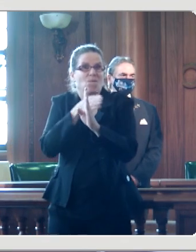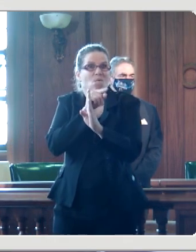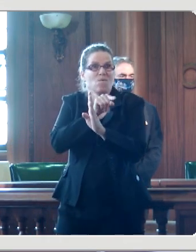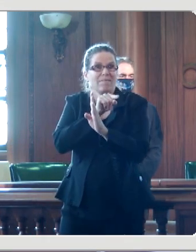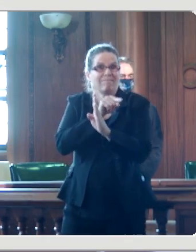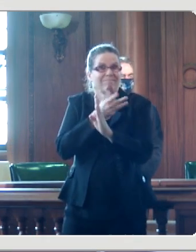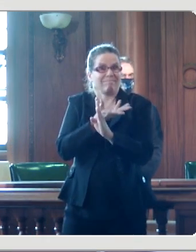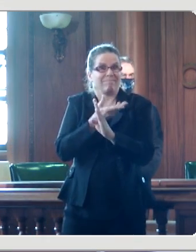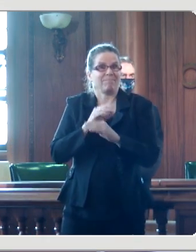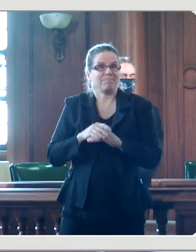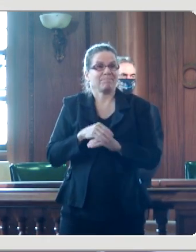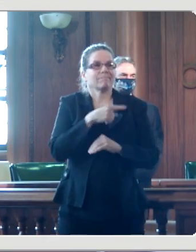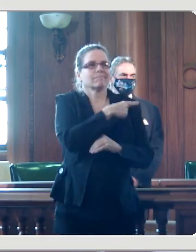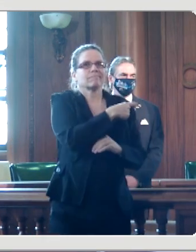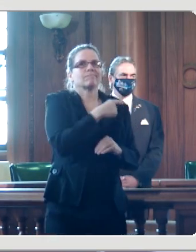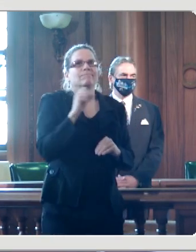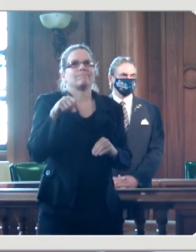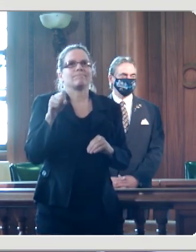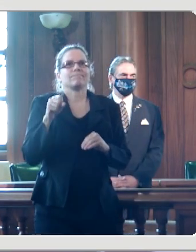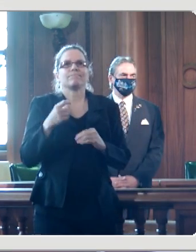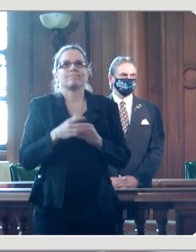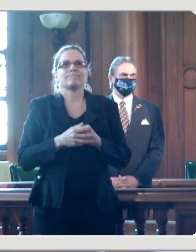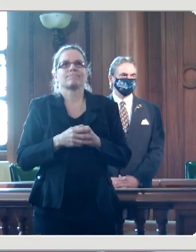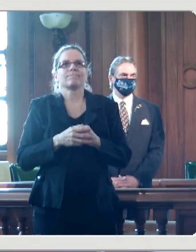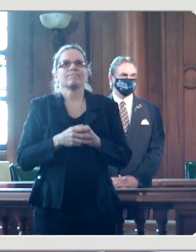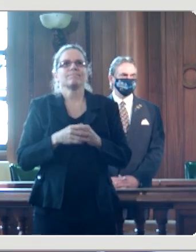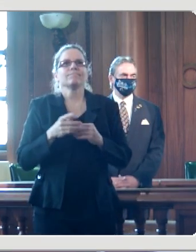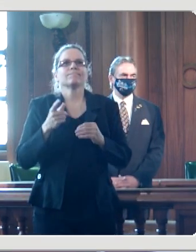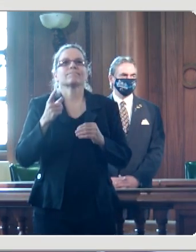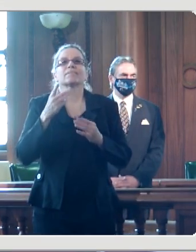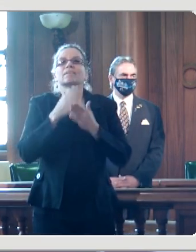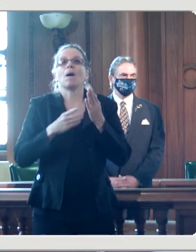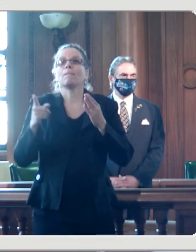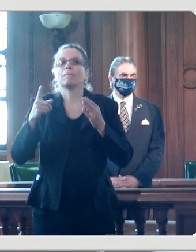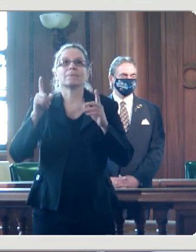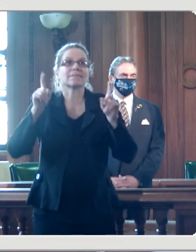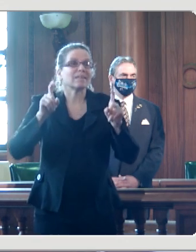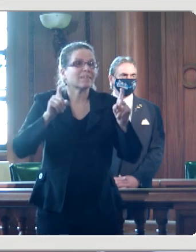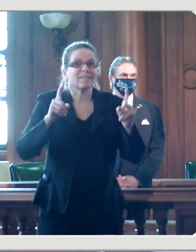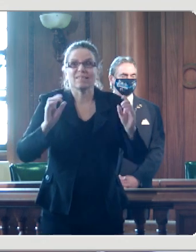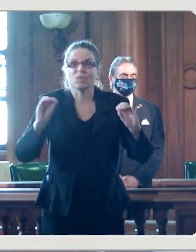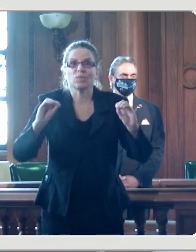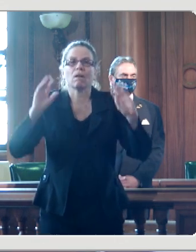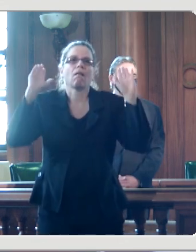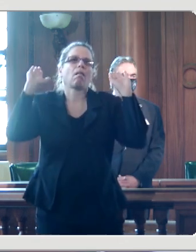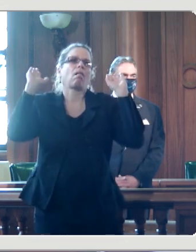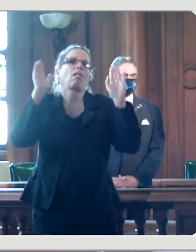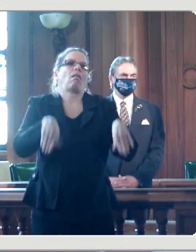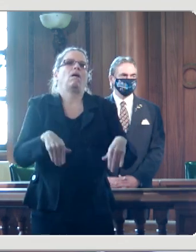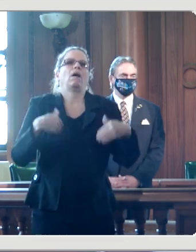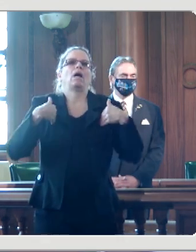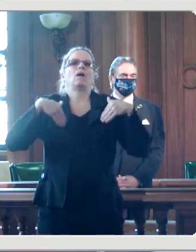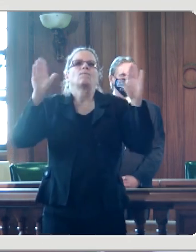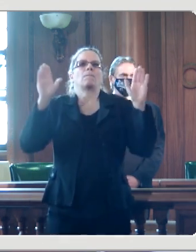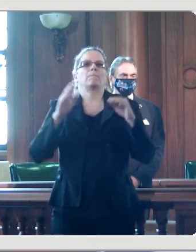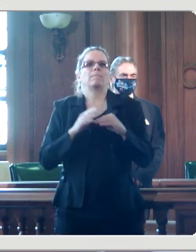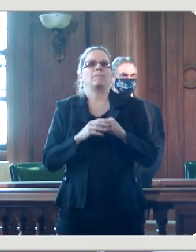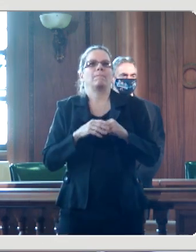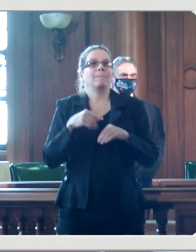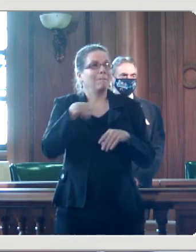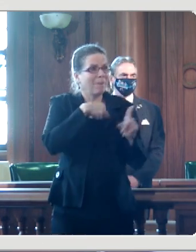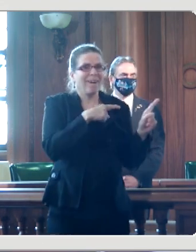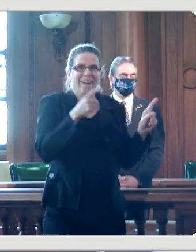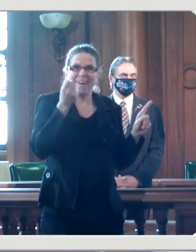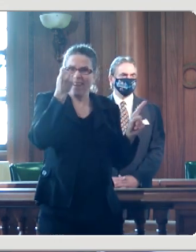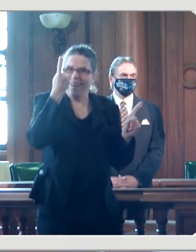have testing that's consistent and happening every day in multiple sites. But I can tell you that right now,